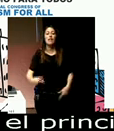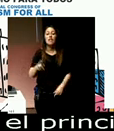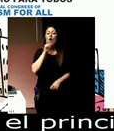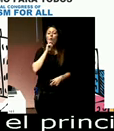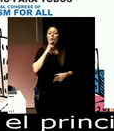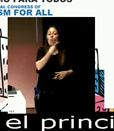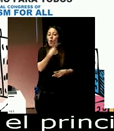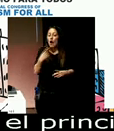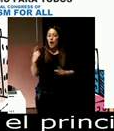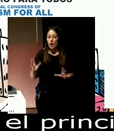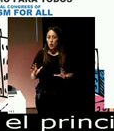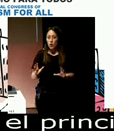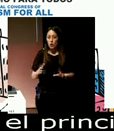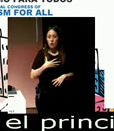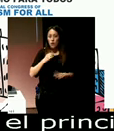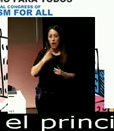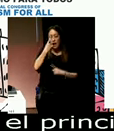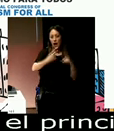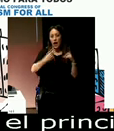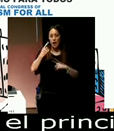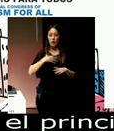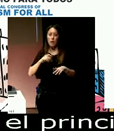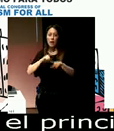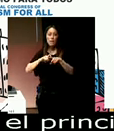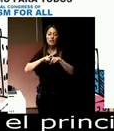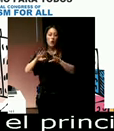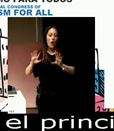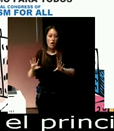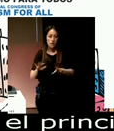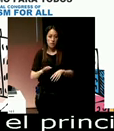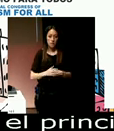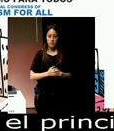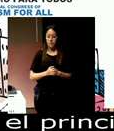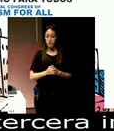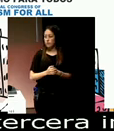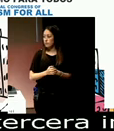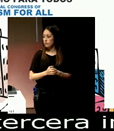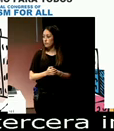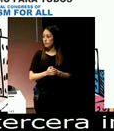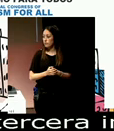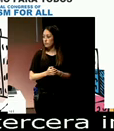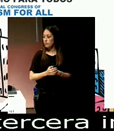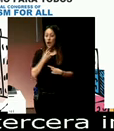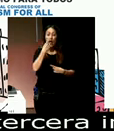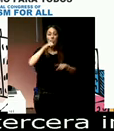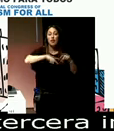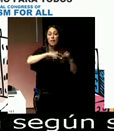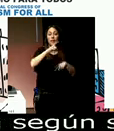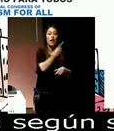physical peculiarities. You can customize your needs.